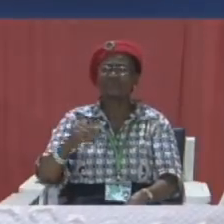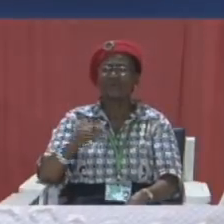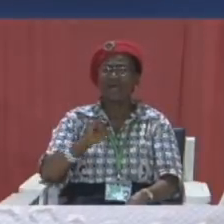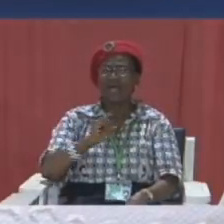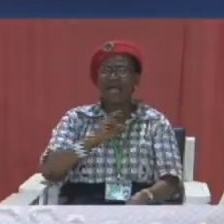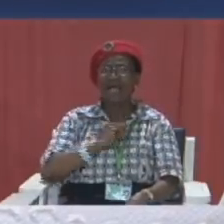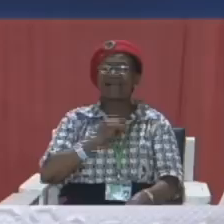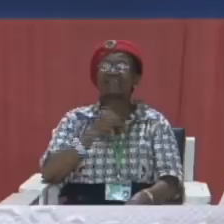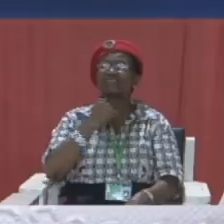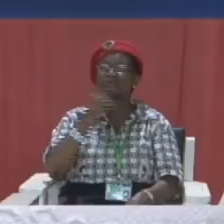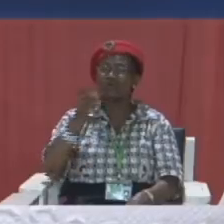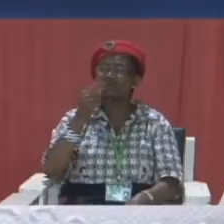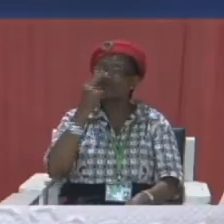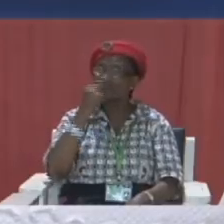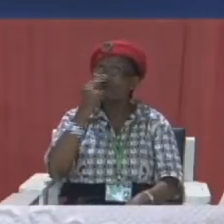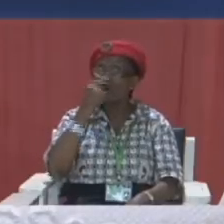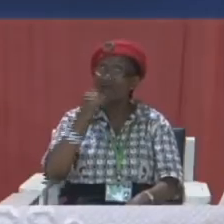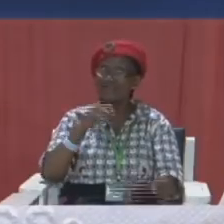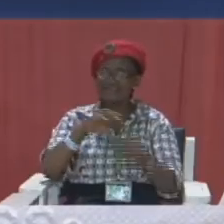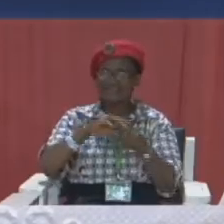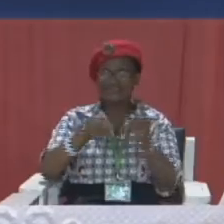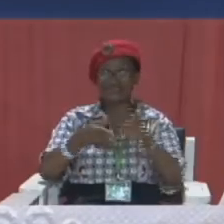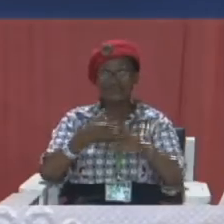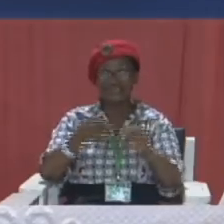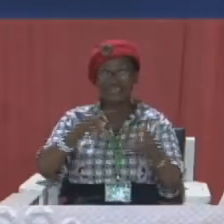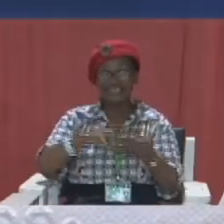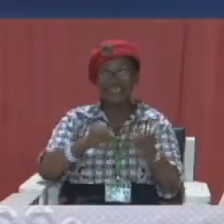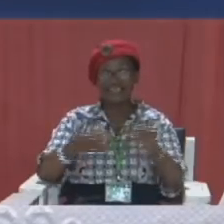told a funny story